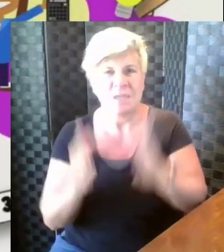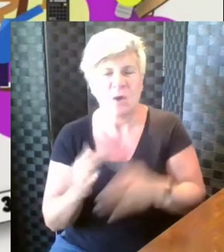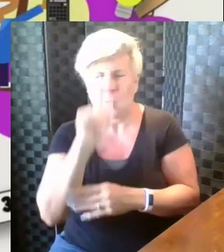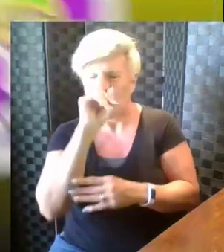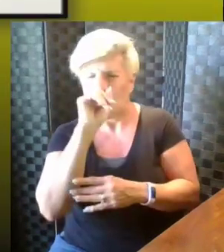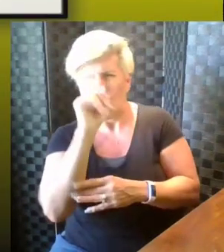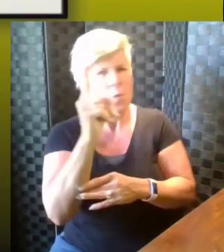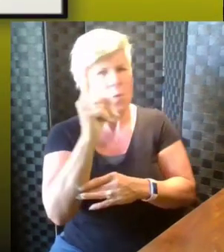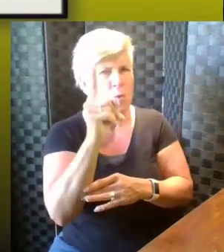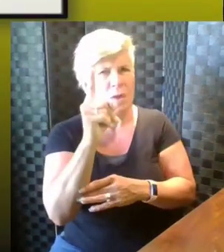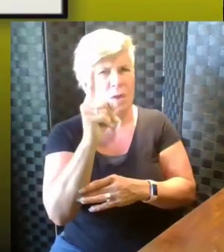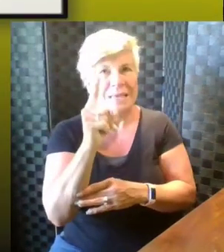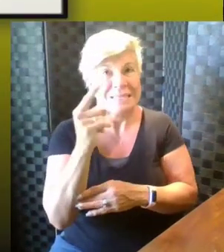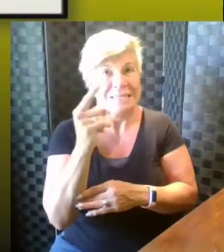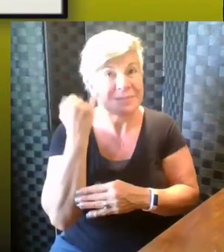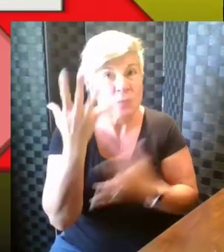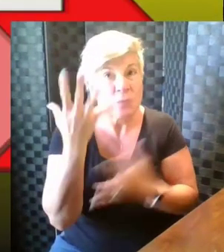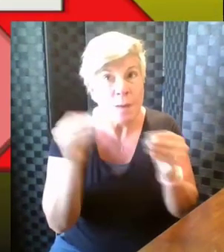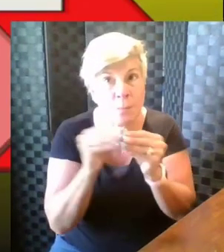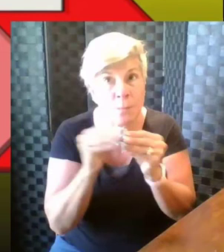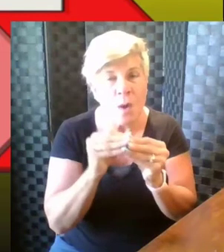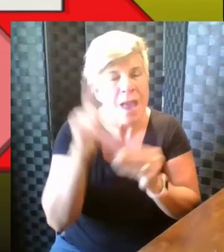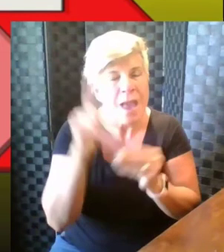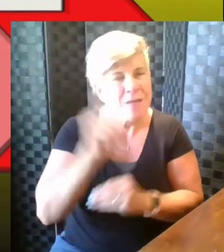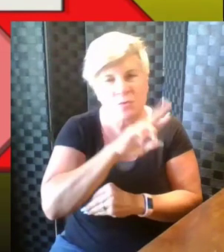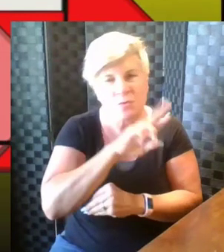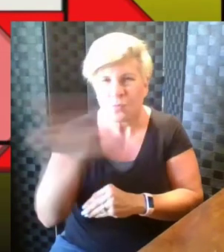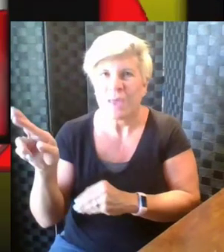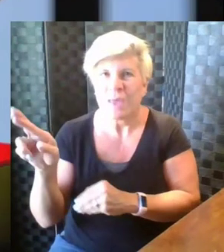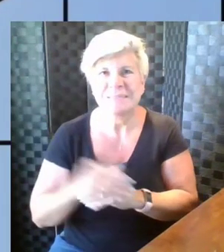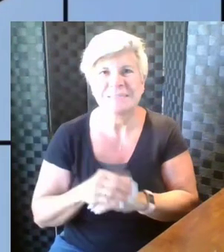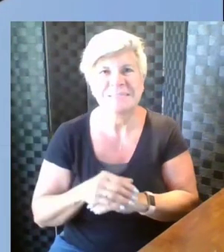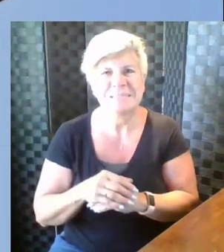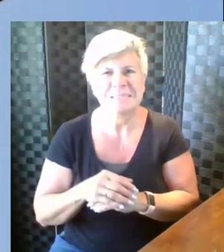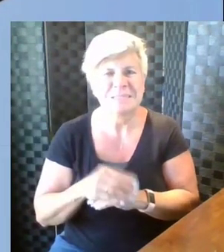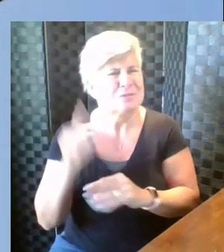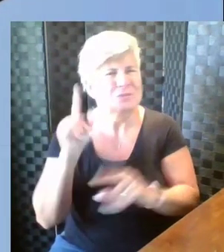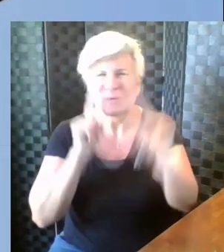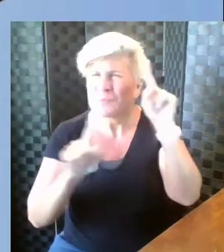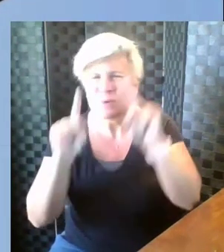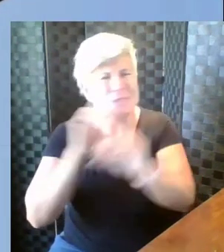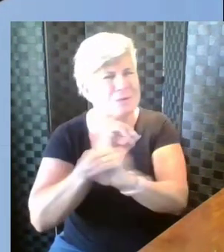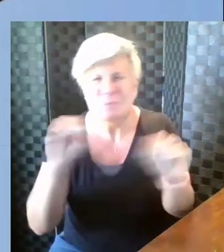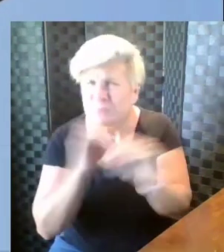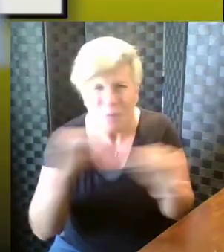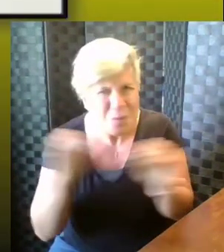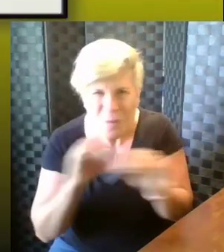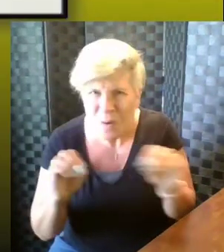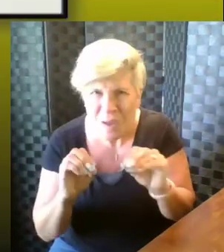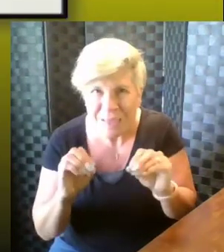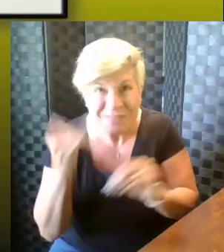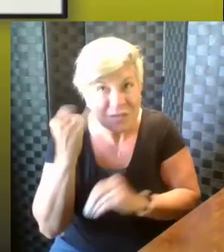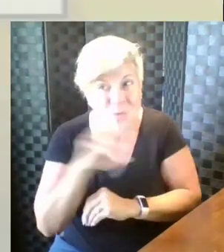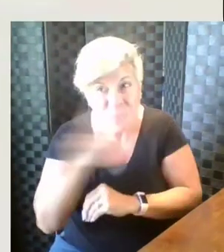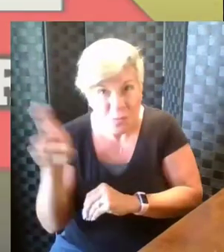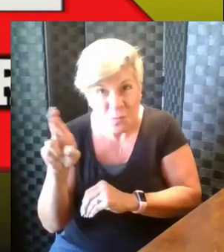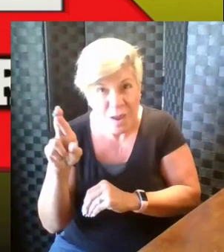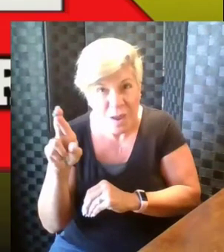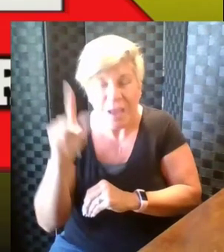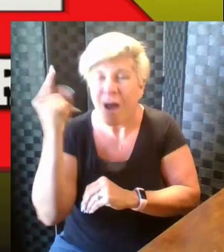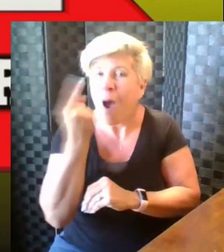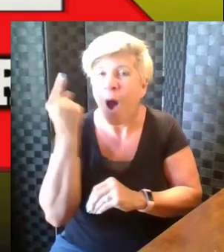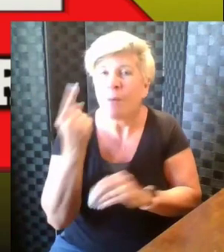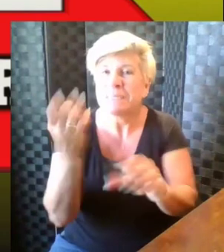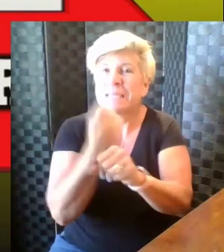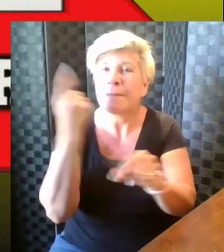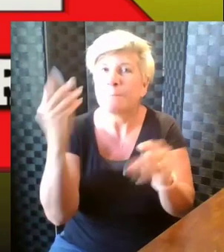Mathematicians who are really right know that when you get more, you go to the right. Please don't wonder anymore. If you go to the